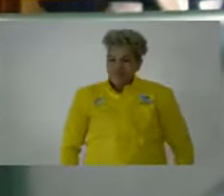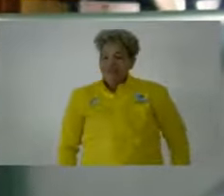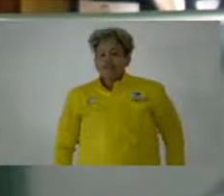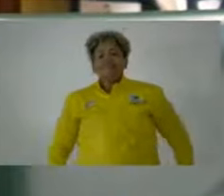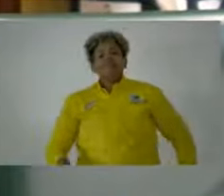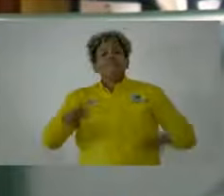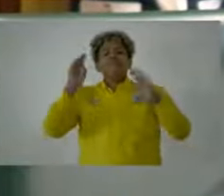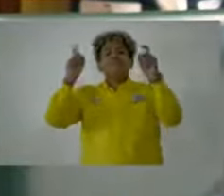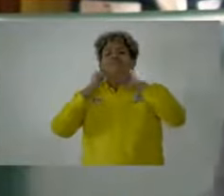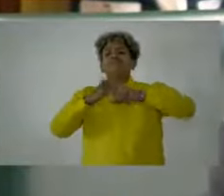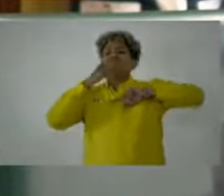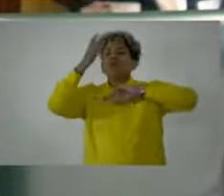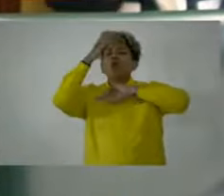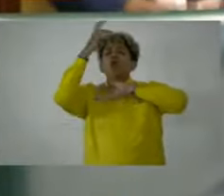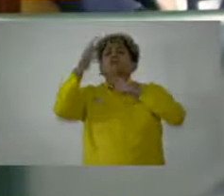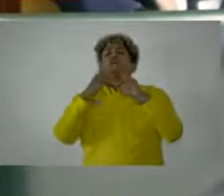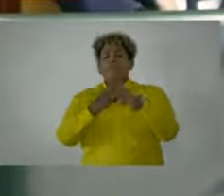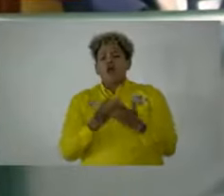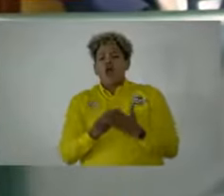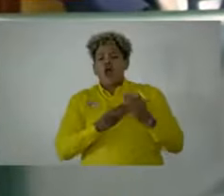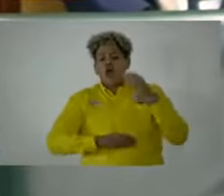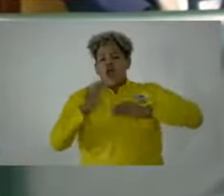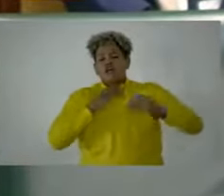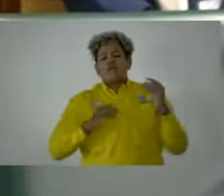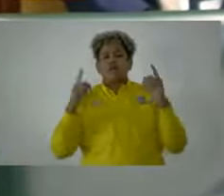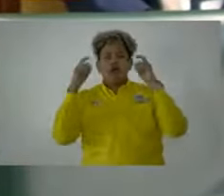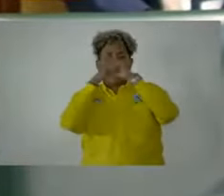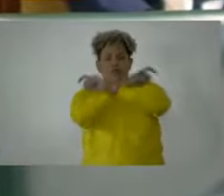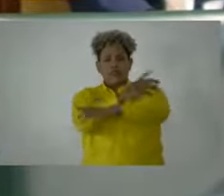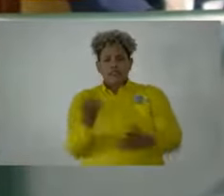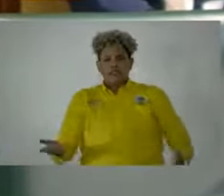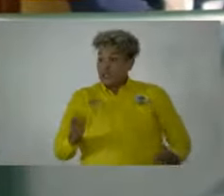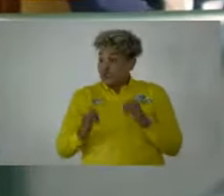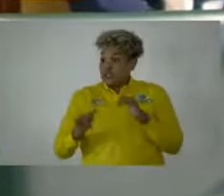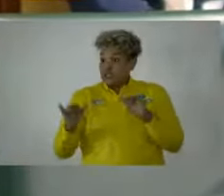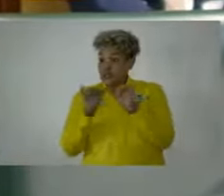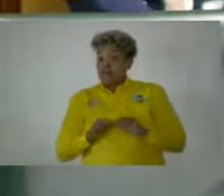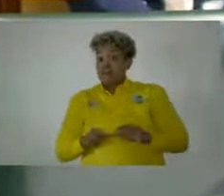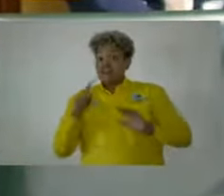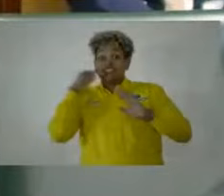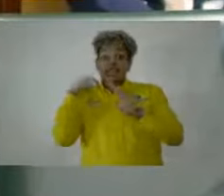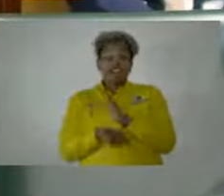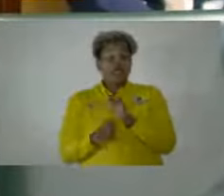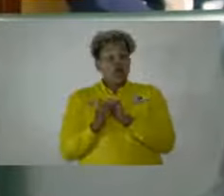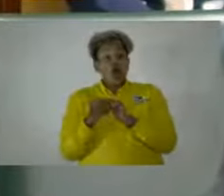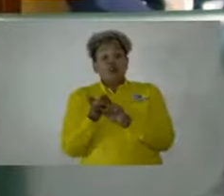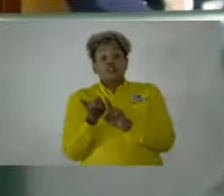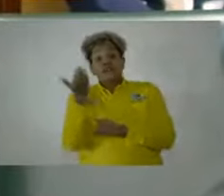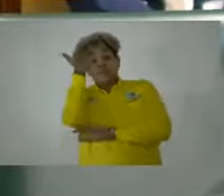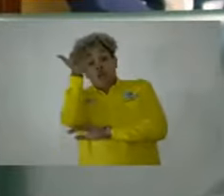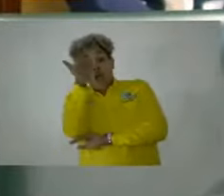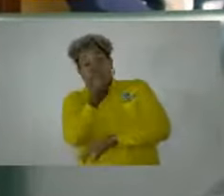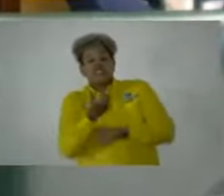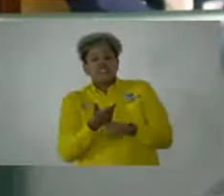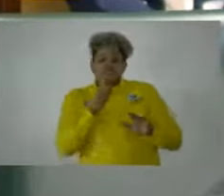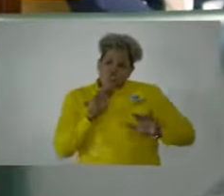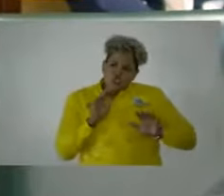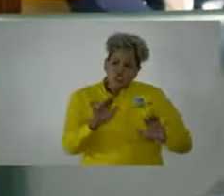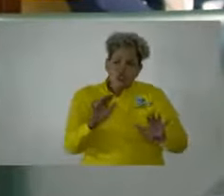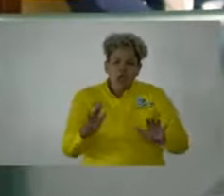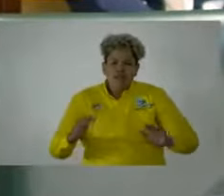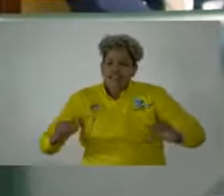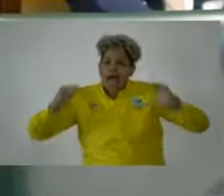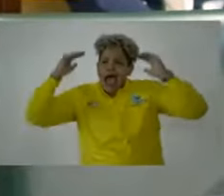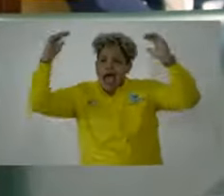Mr. Speaker, there is a concept called economic complexity, which measures the extent to which knowledge drives